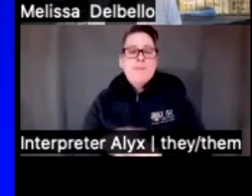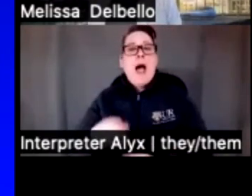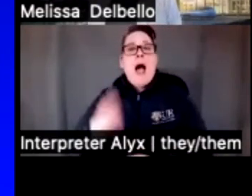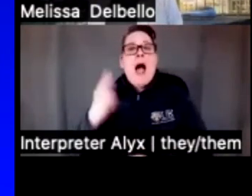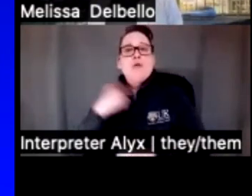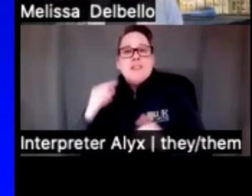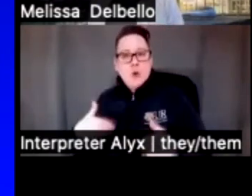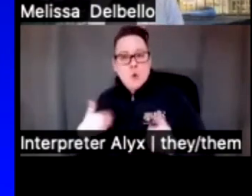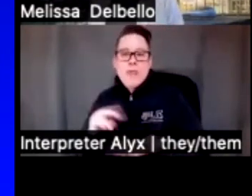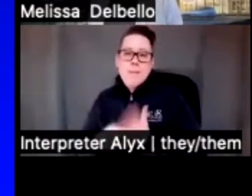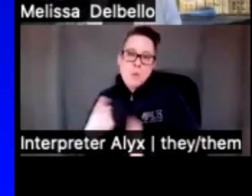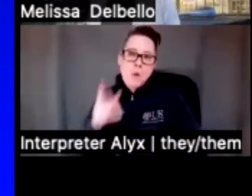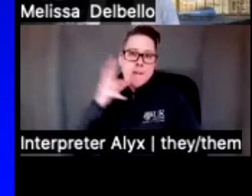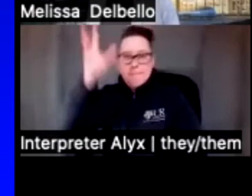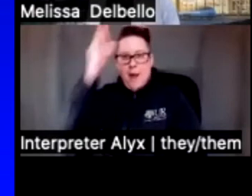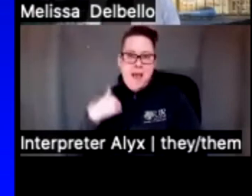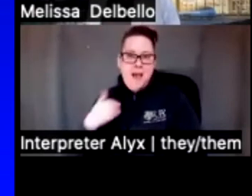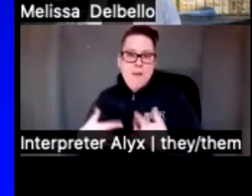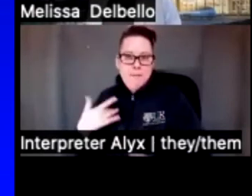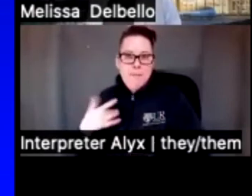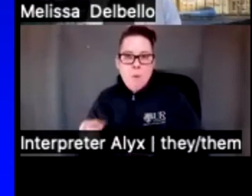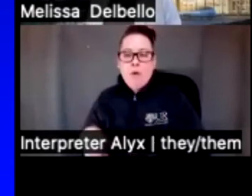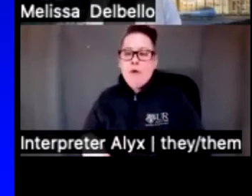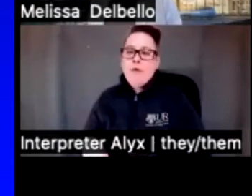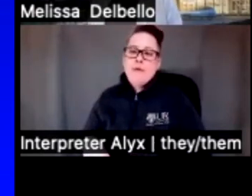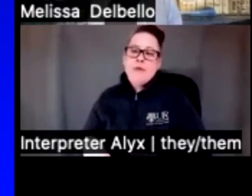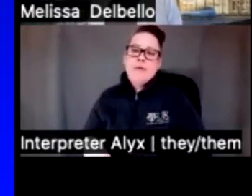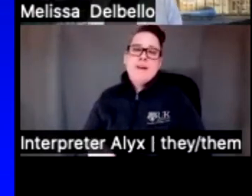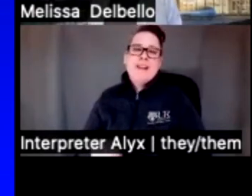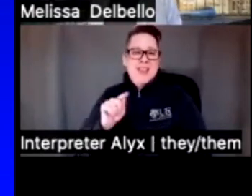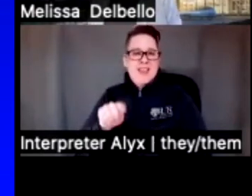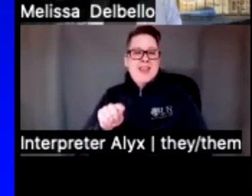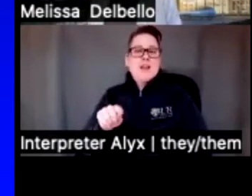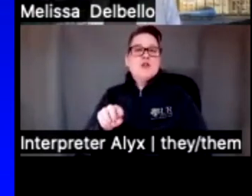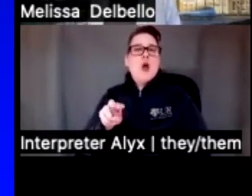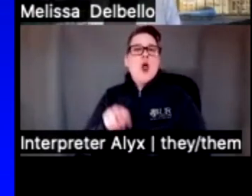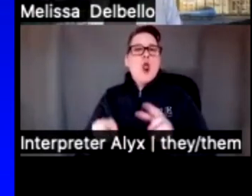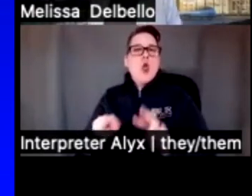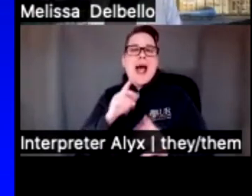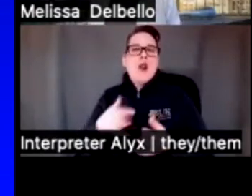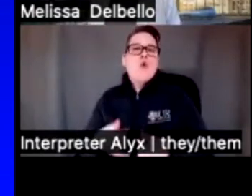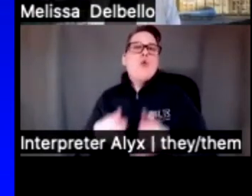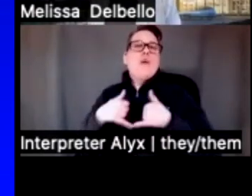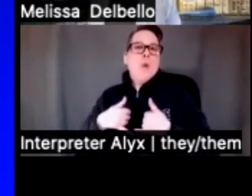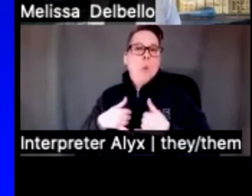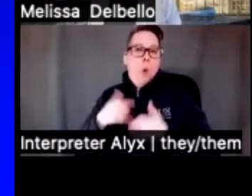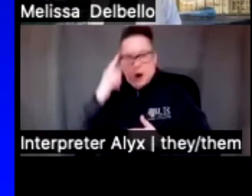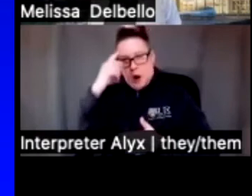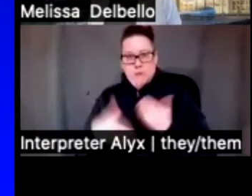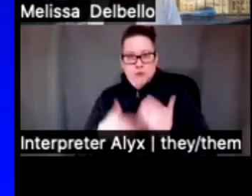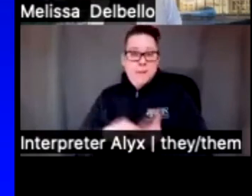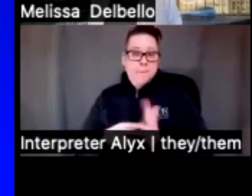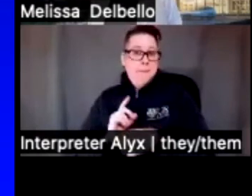with bipolar disorder, and this looked at reward processing, so positive